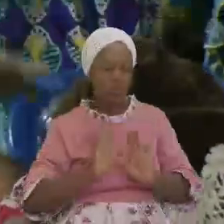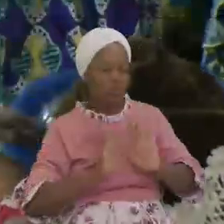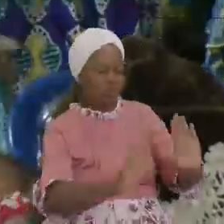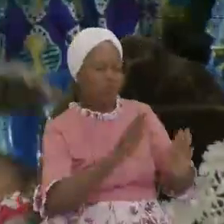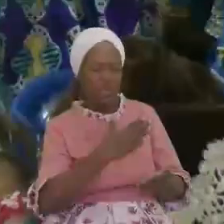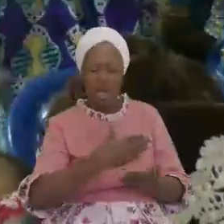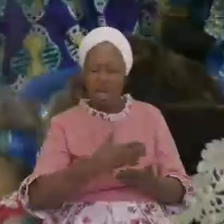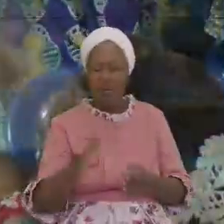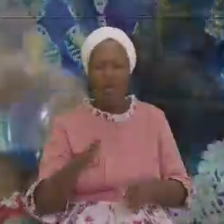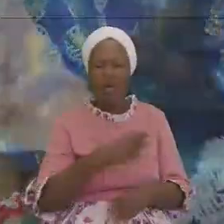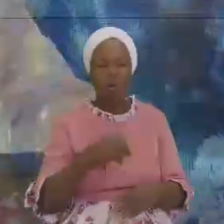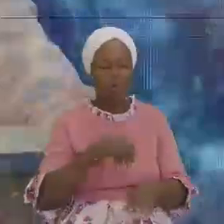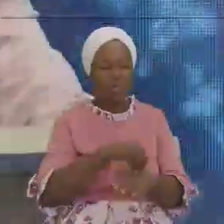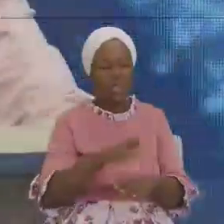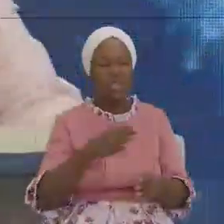send away.